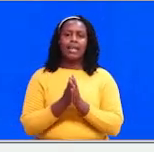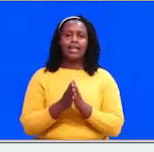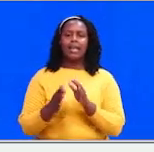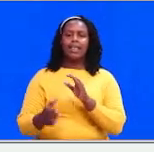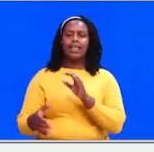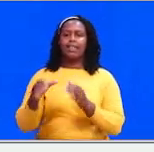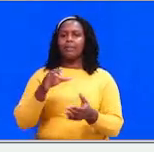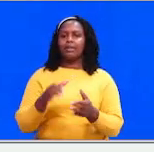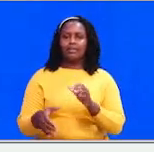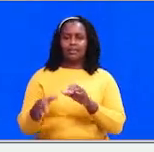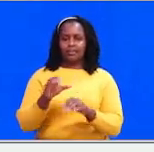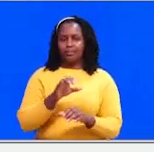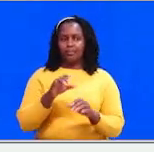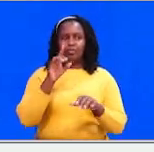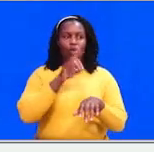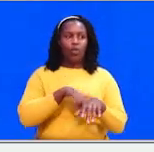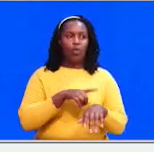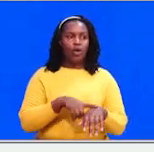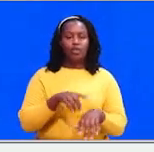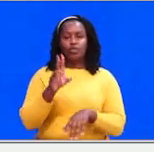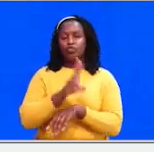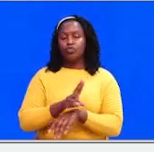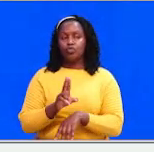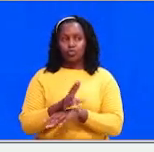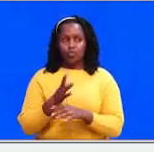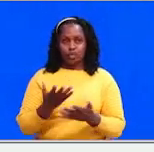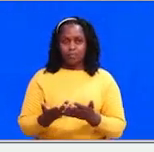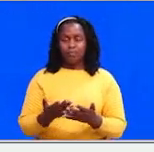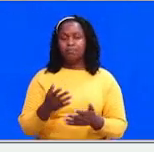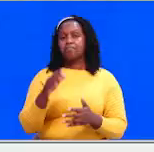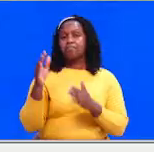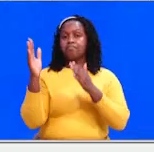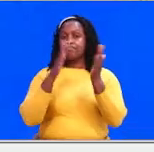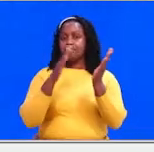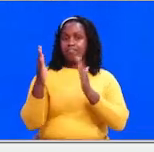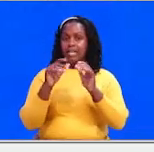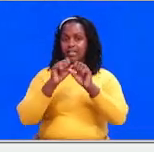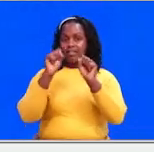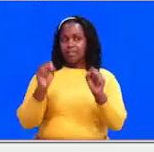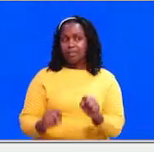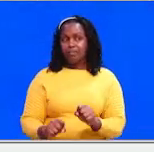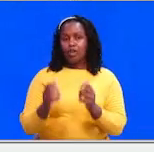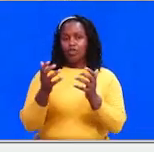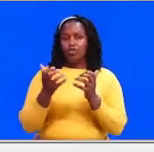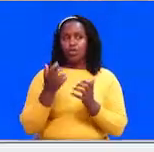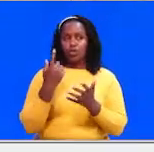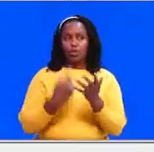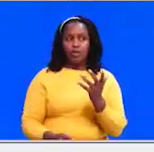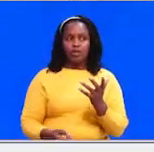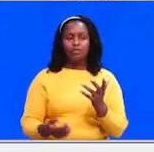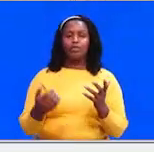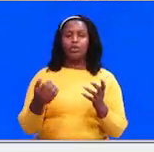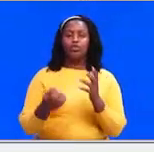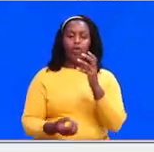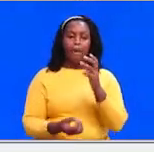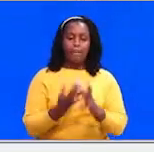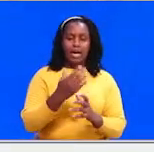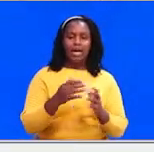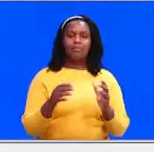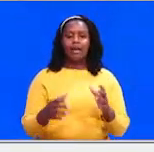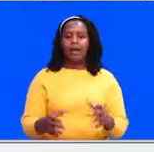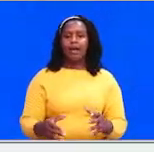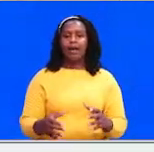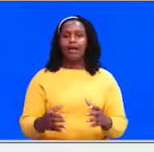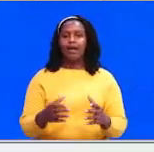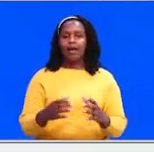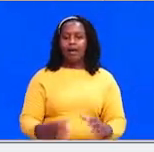So when you acquire an EcoCycle system, what you have to do is first, you need to build a tank. Yeah. Okay, of course, before you